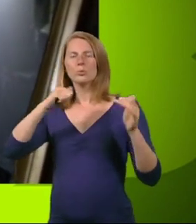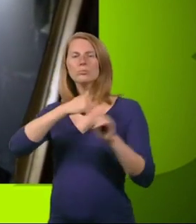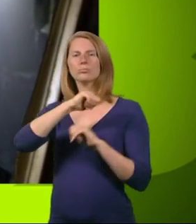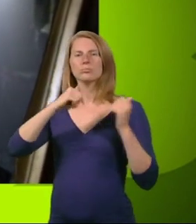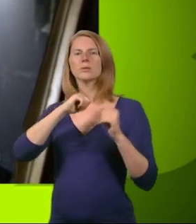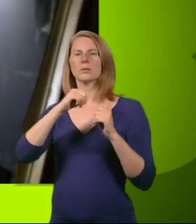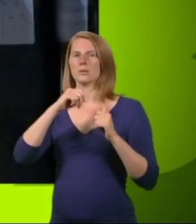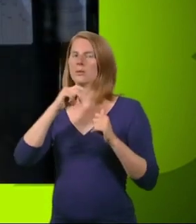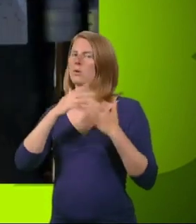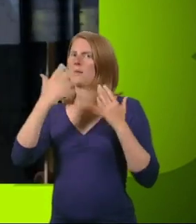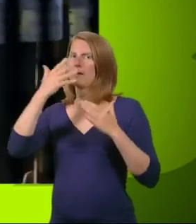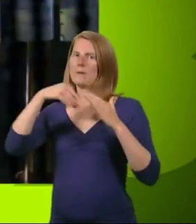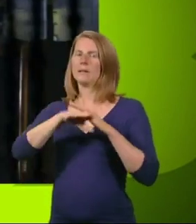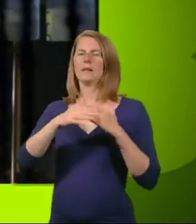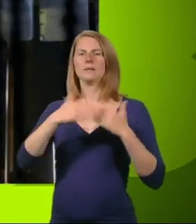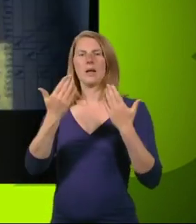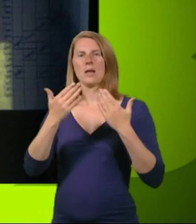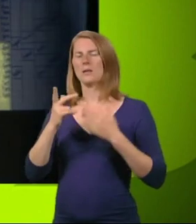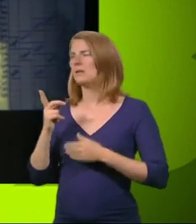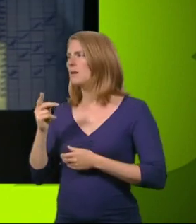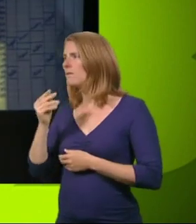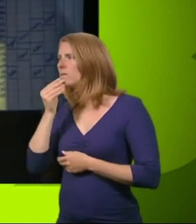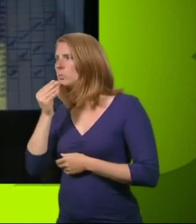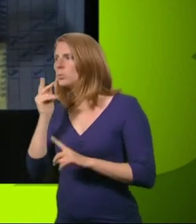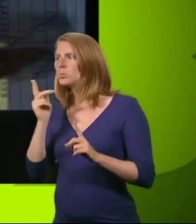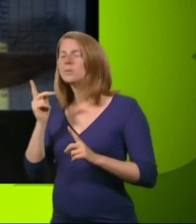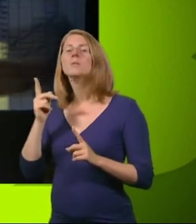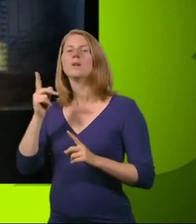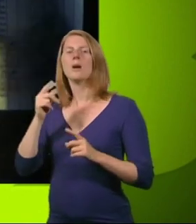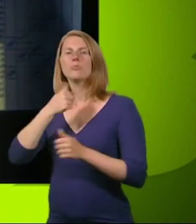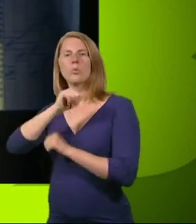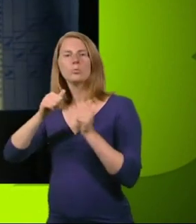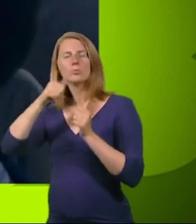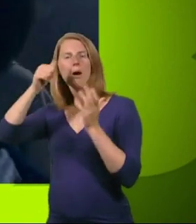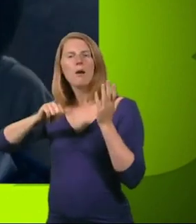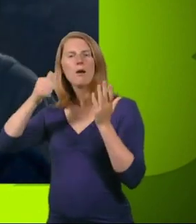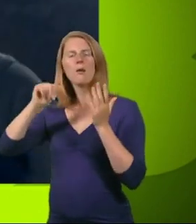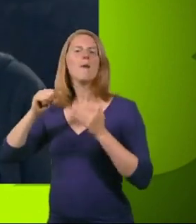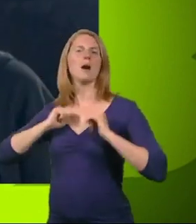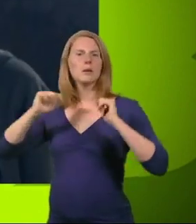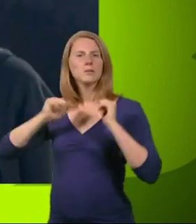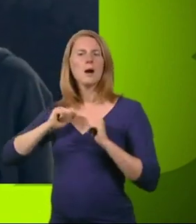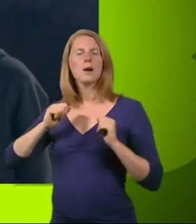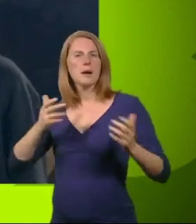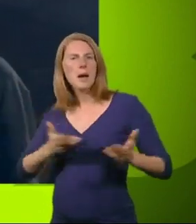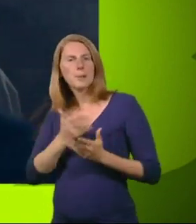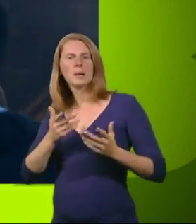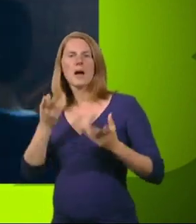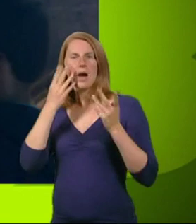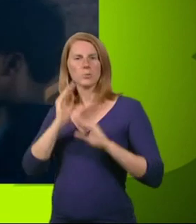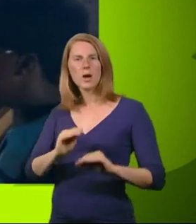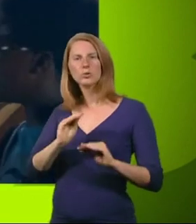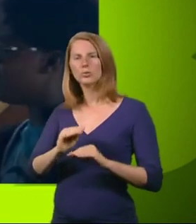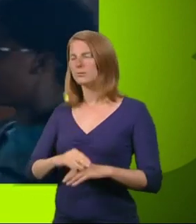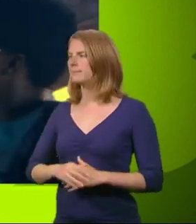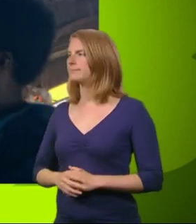and what about food? That's another rota. There's also exercise, entertainment, and education. Sierra